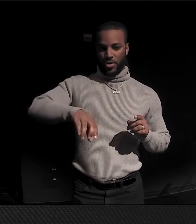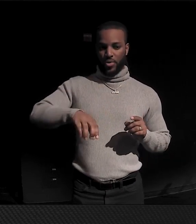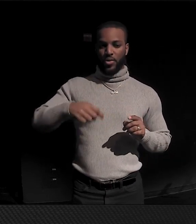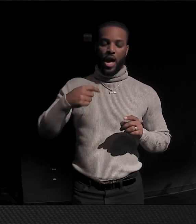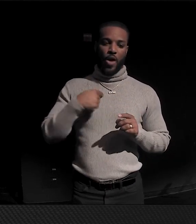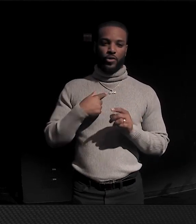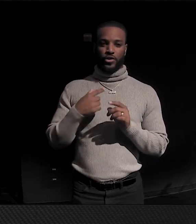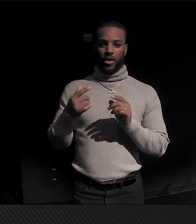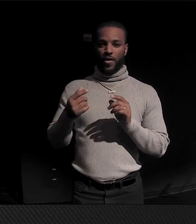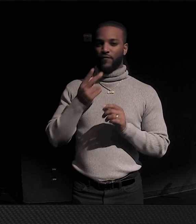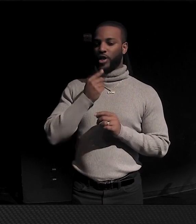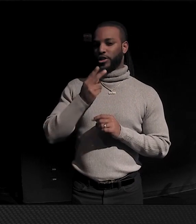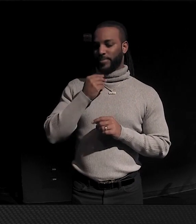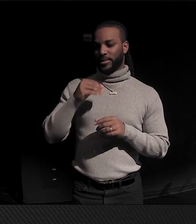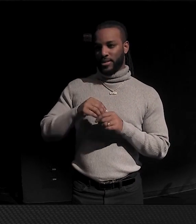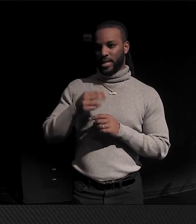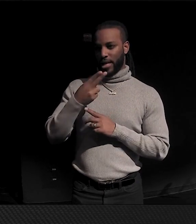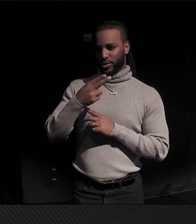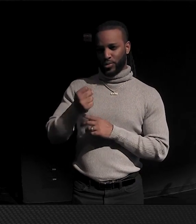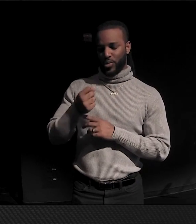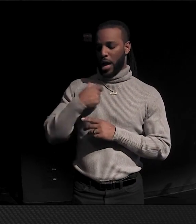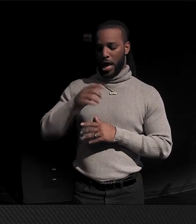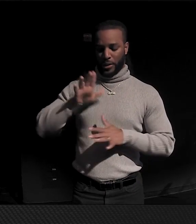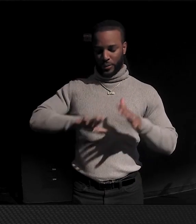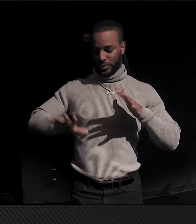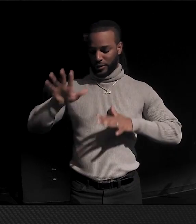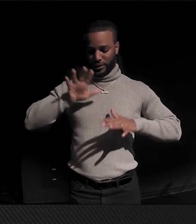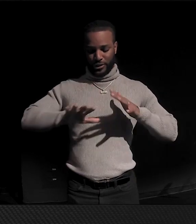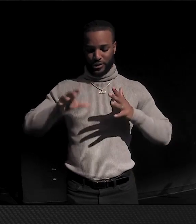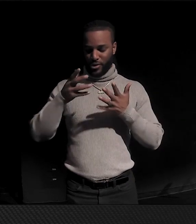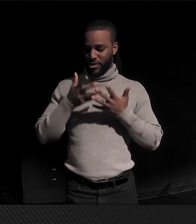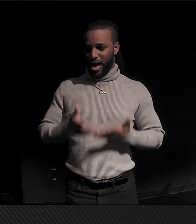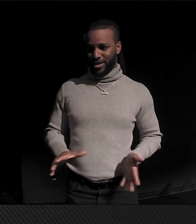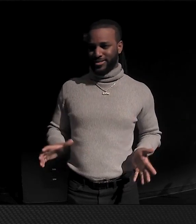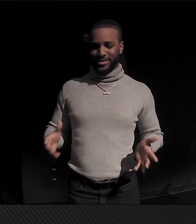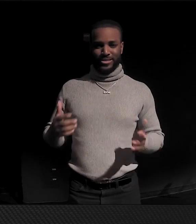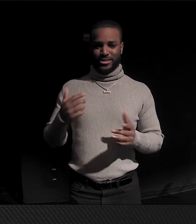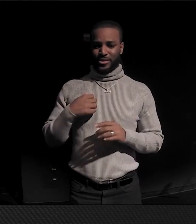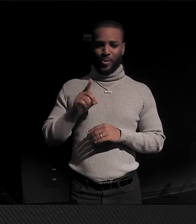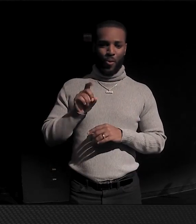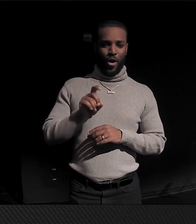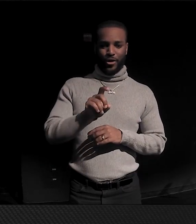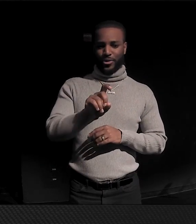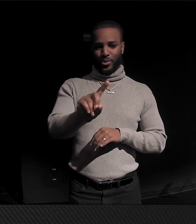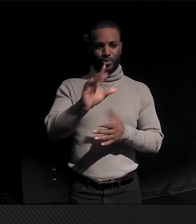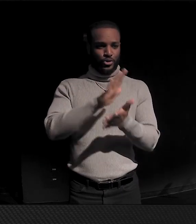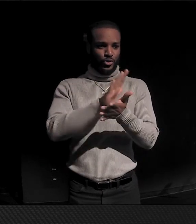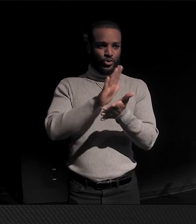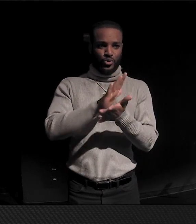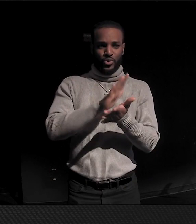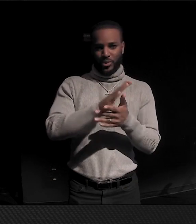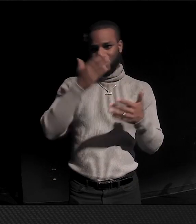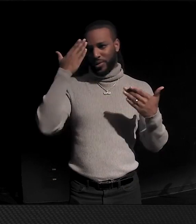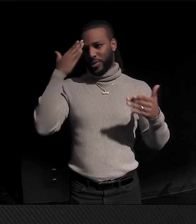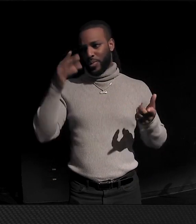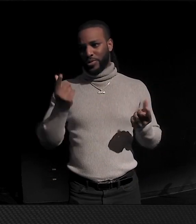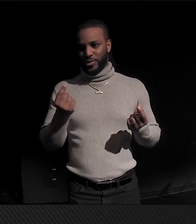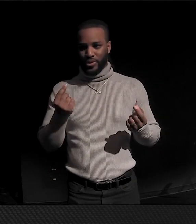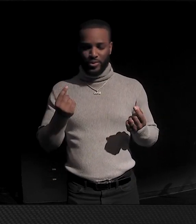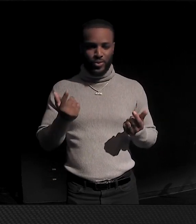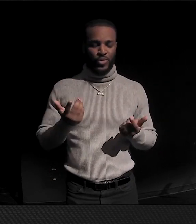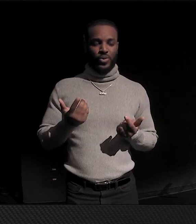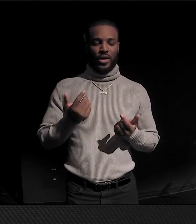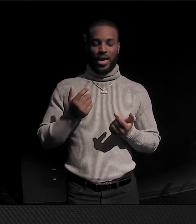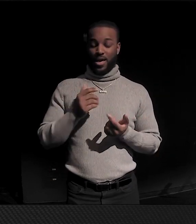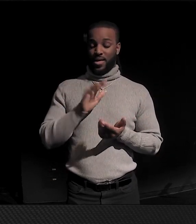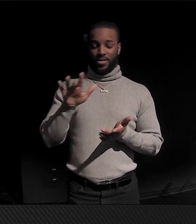high school. I was so lost, walking through these hallways, not knowing what to do. And in the